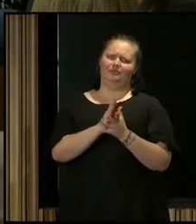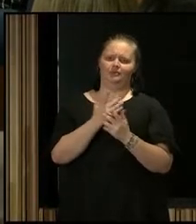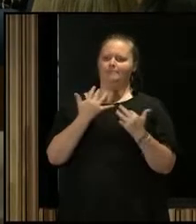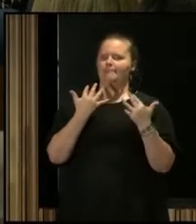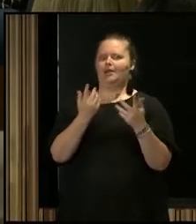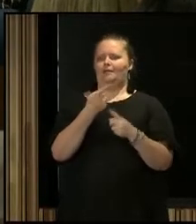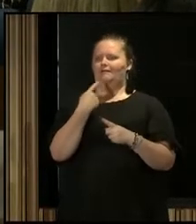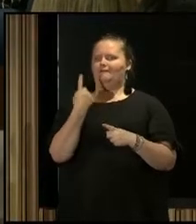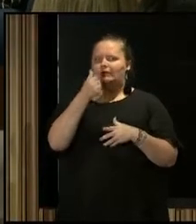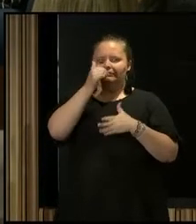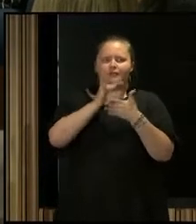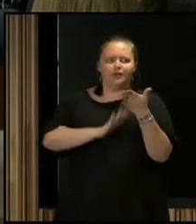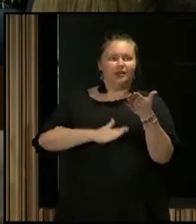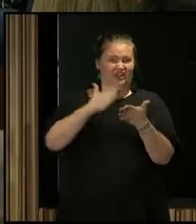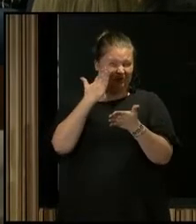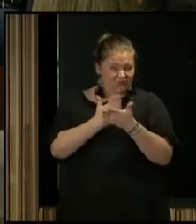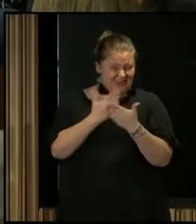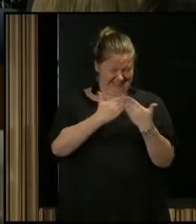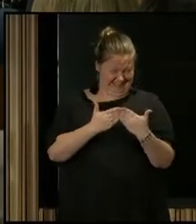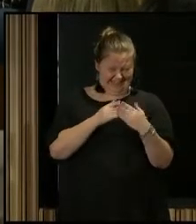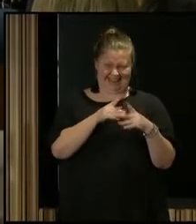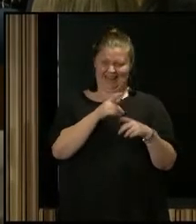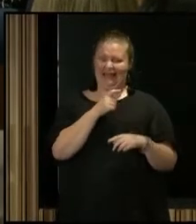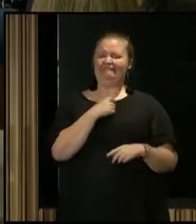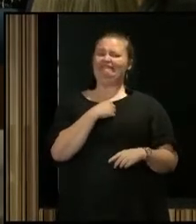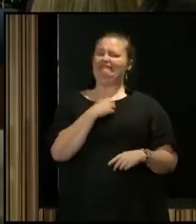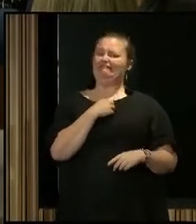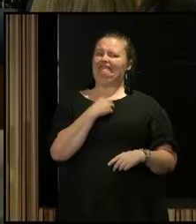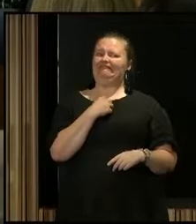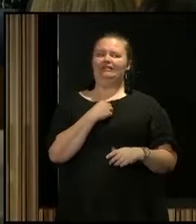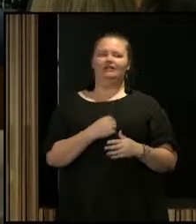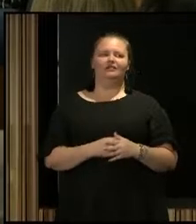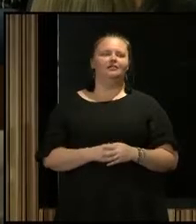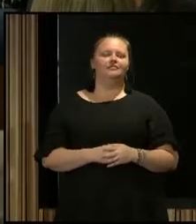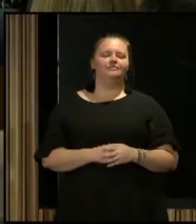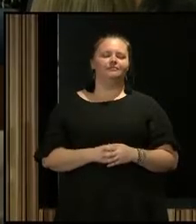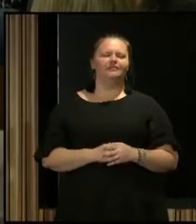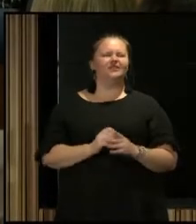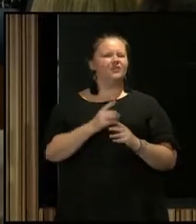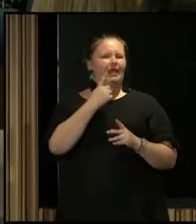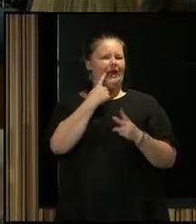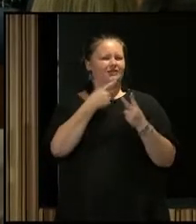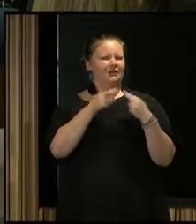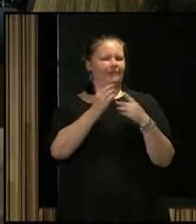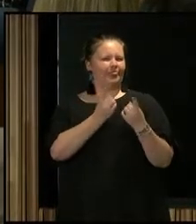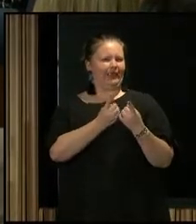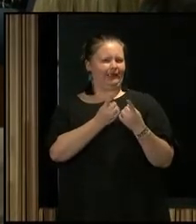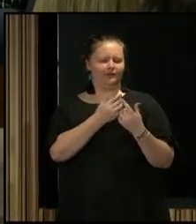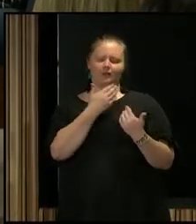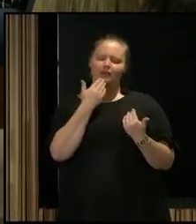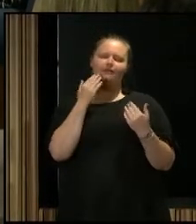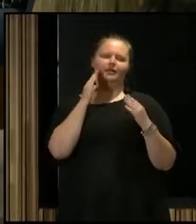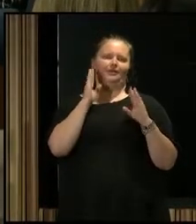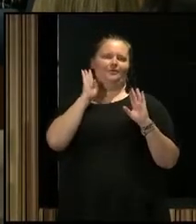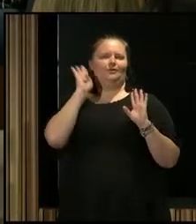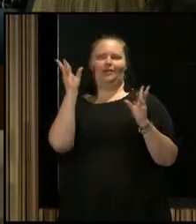experience of, oh, are you really going to study that? Oh, okay. And those sorts of things. It's just wonderful to hear you speak about